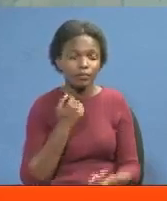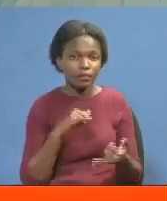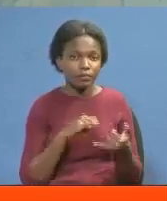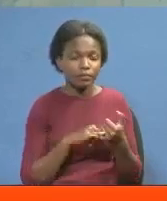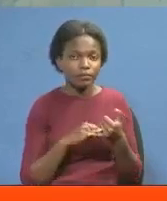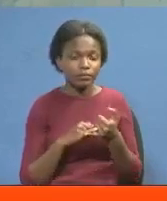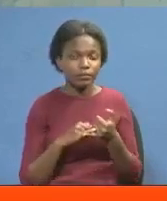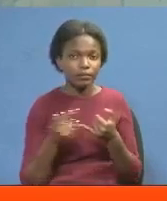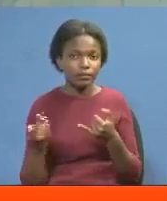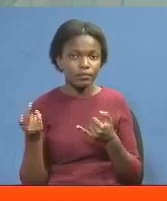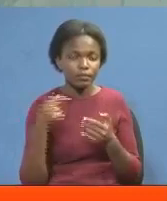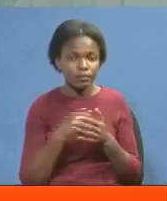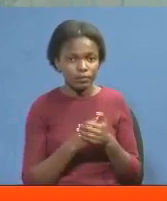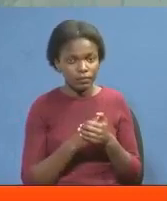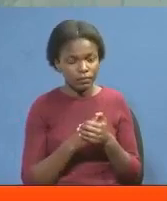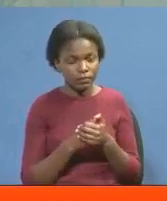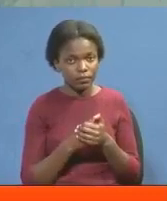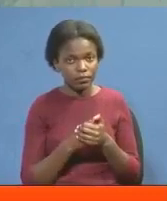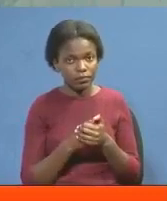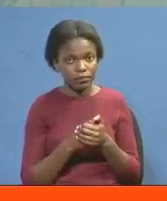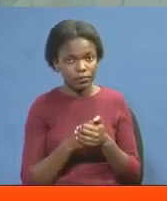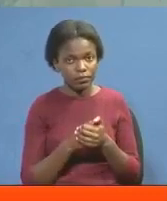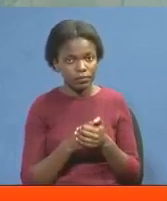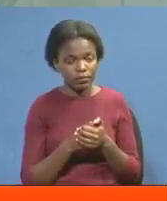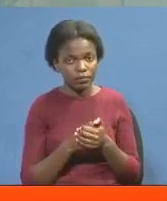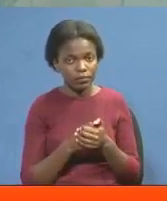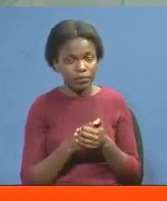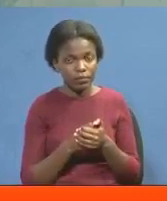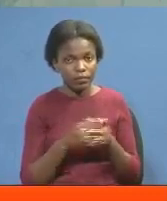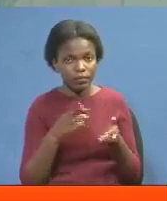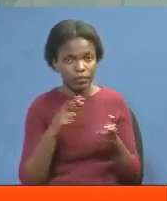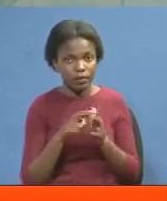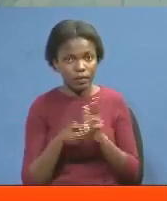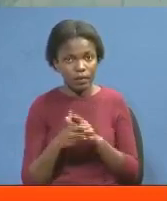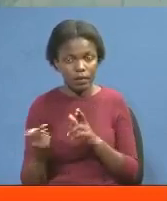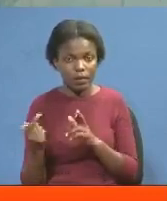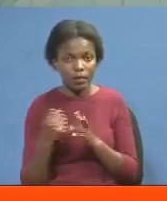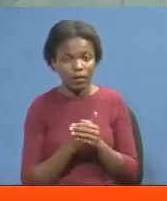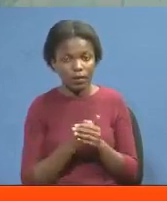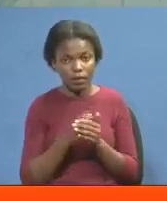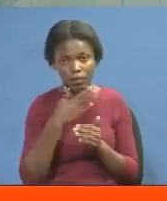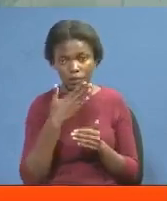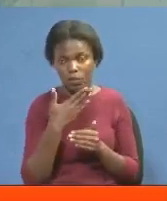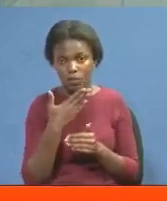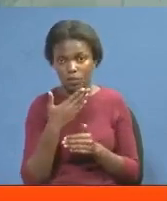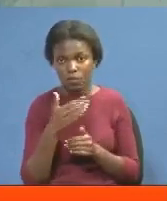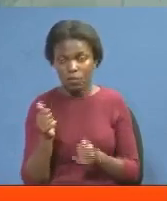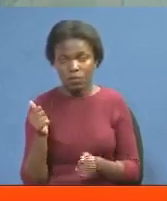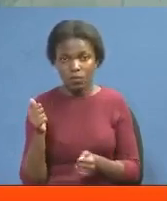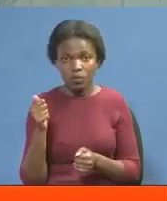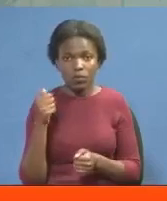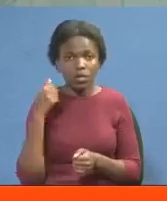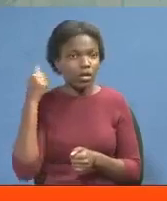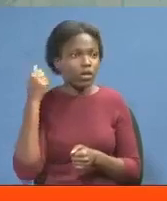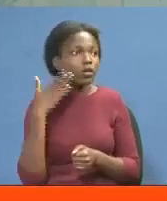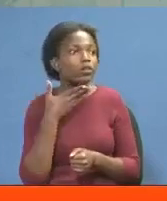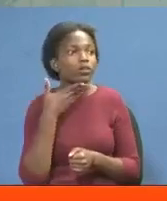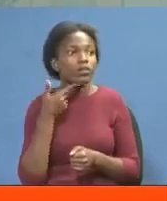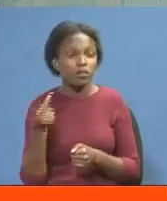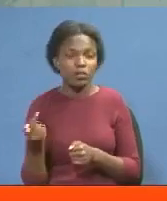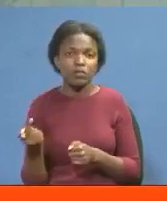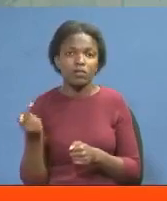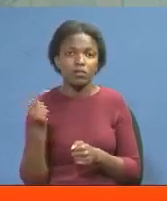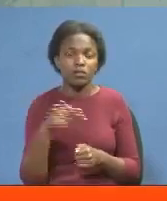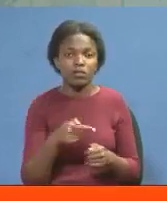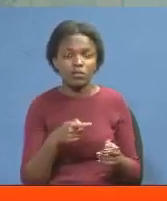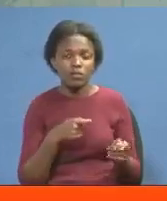someone to introduce them to our defense forces and to our president because they want to run for a political office in Kisimayo. Mm-hmm. They are brought to me. We